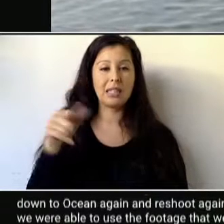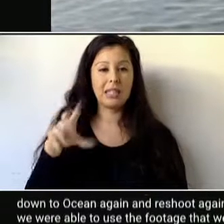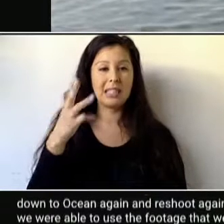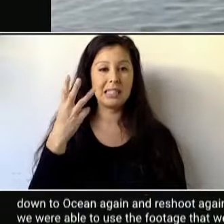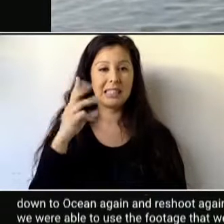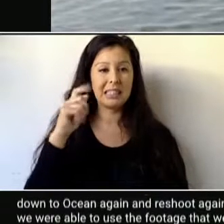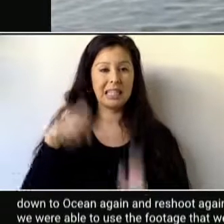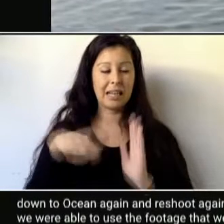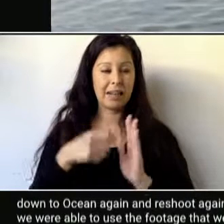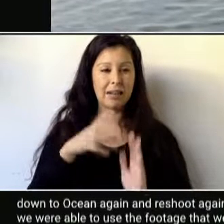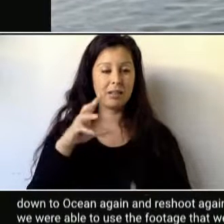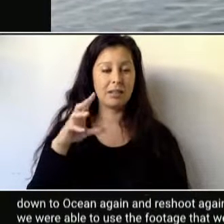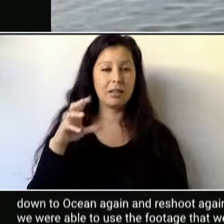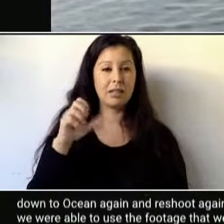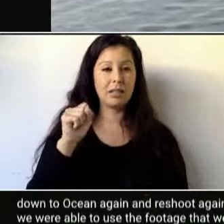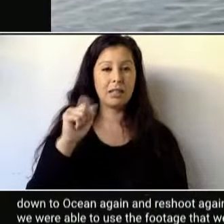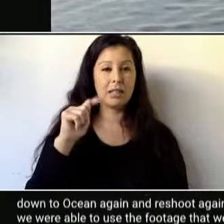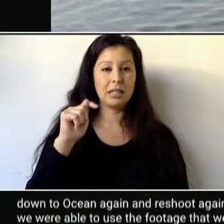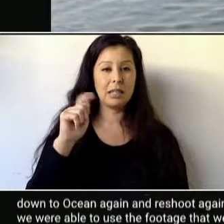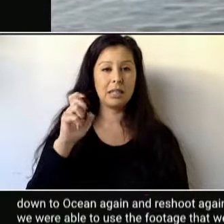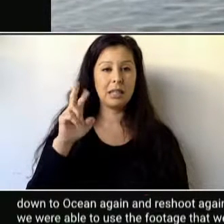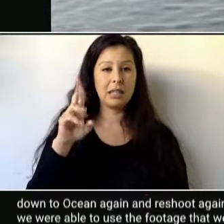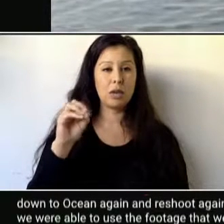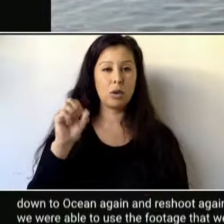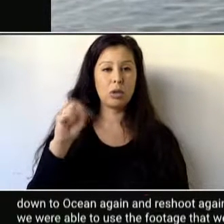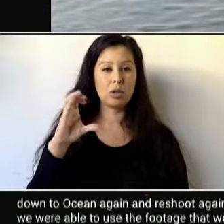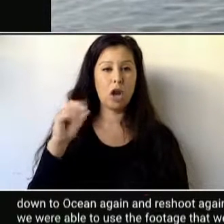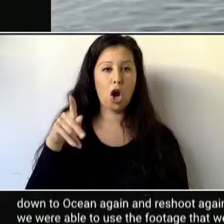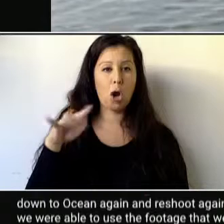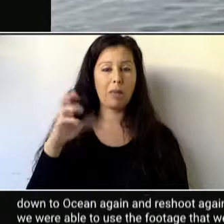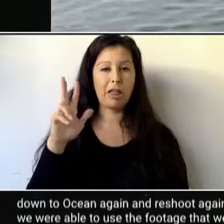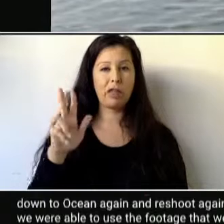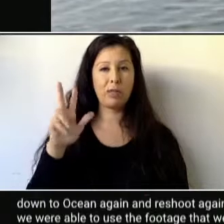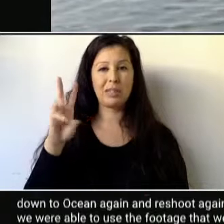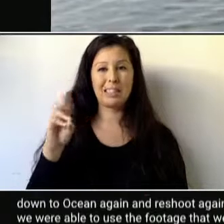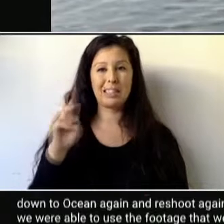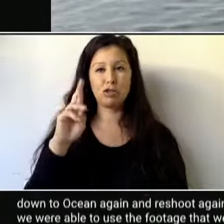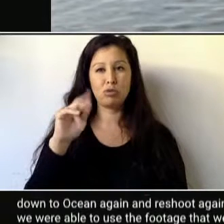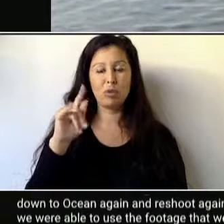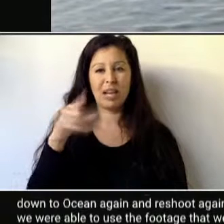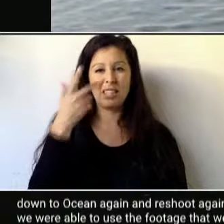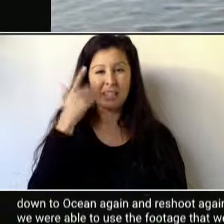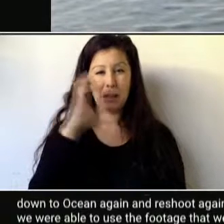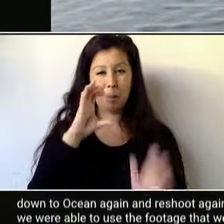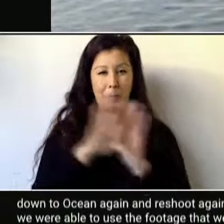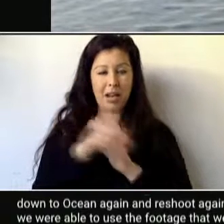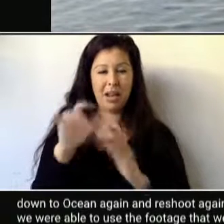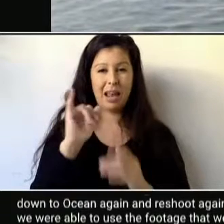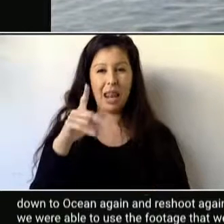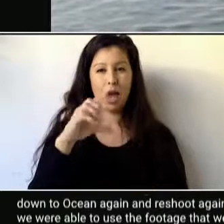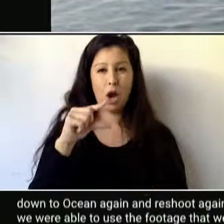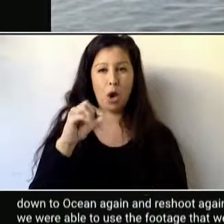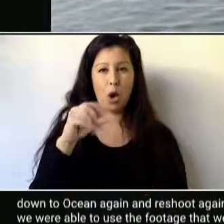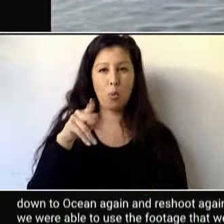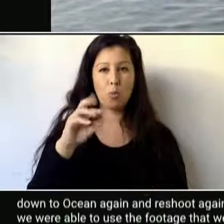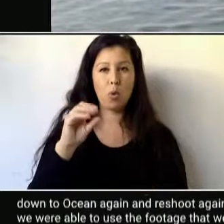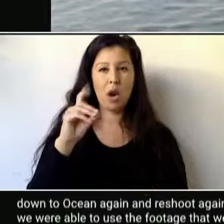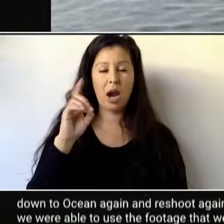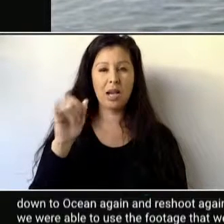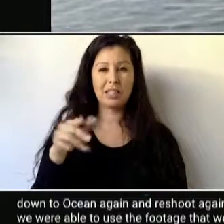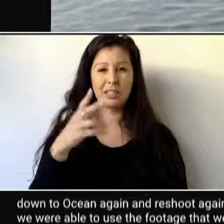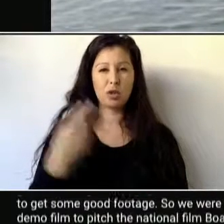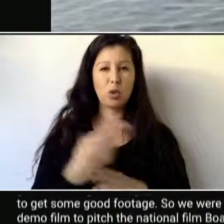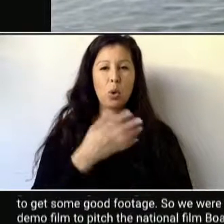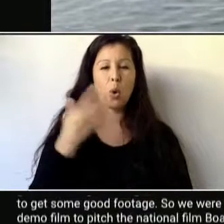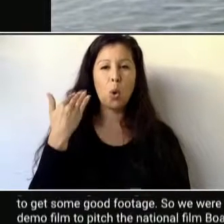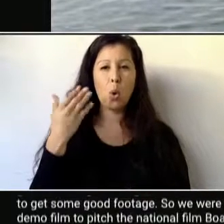16-camera stereoscopic 360 rig. As you can see in this image here, is this big kind of, this is the GoPro Odyssey, and it uses the Google Jump, which